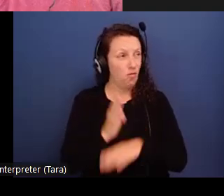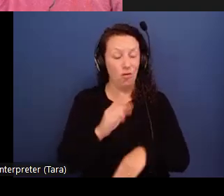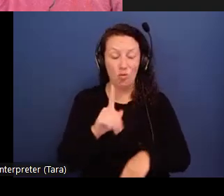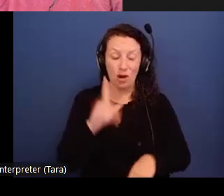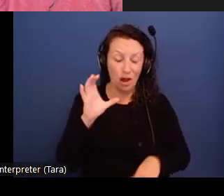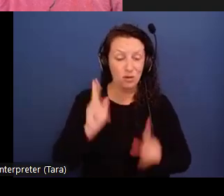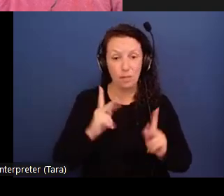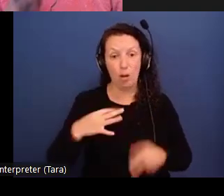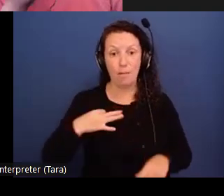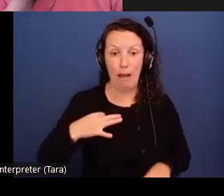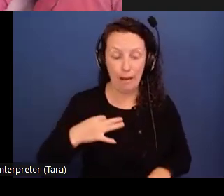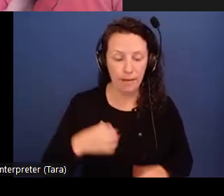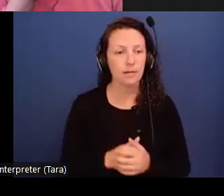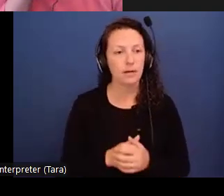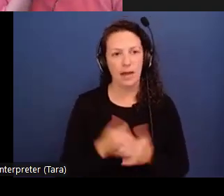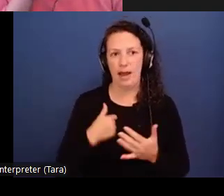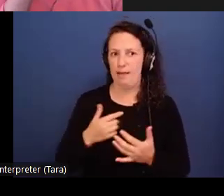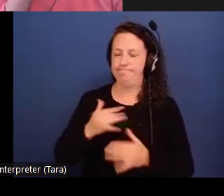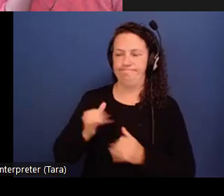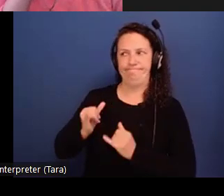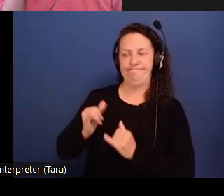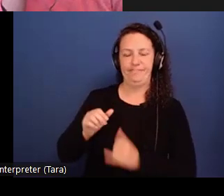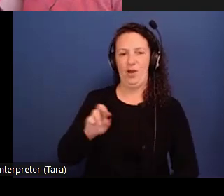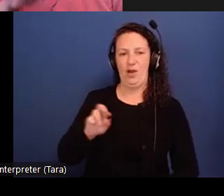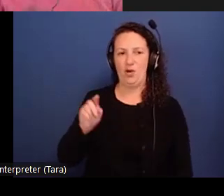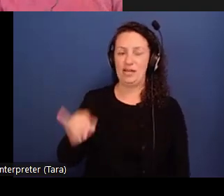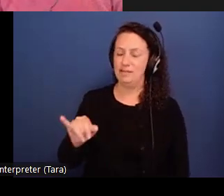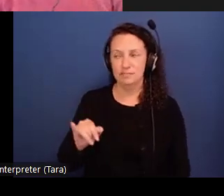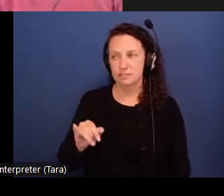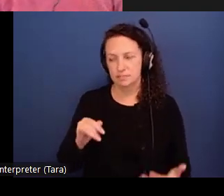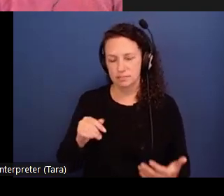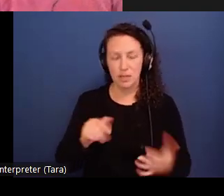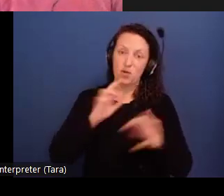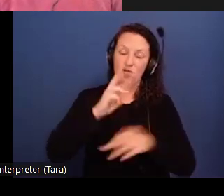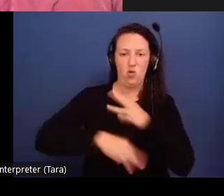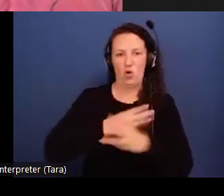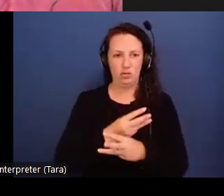which I echo what Aarti was saying, that in the ideal world we shouldn't have this kind of